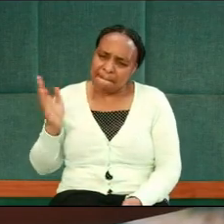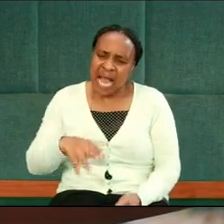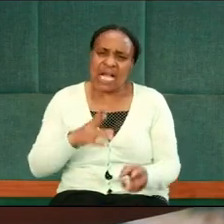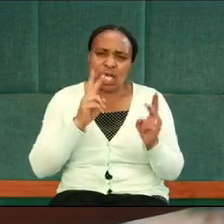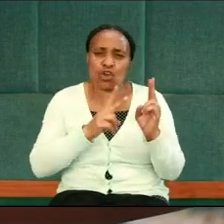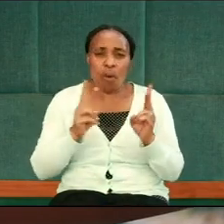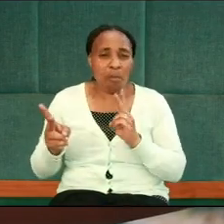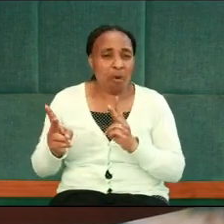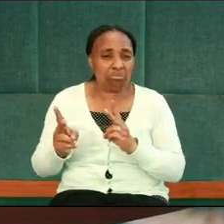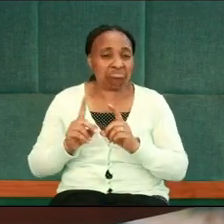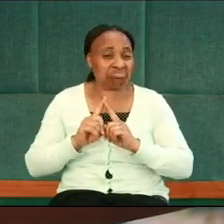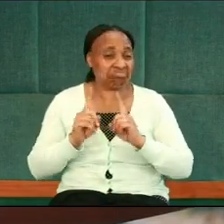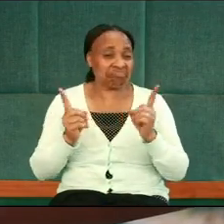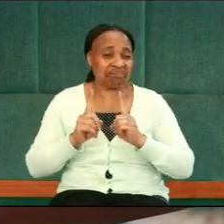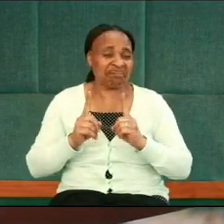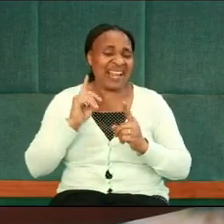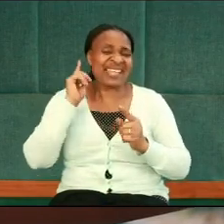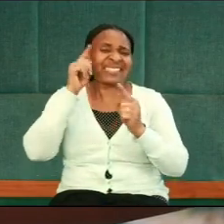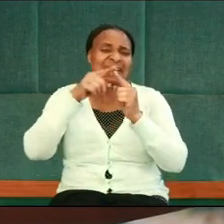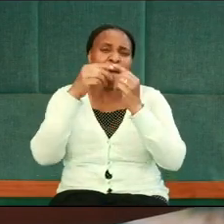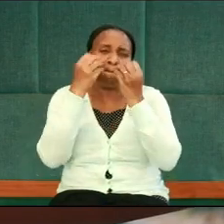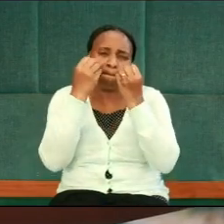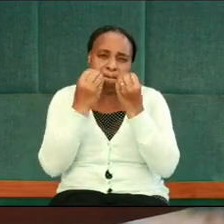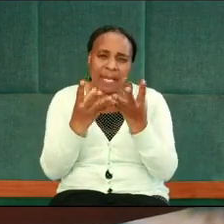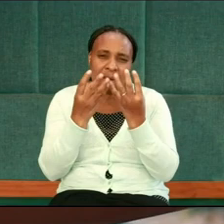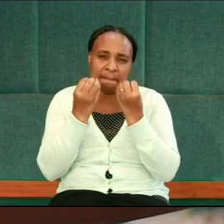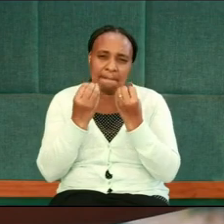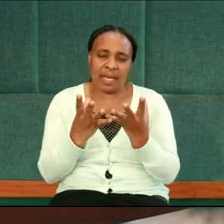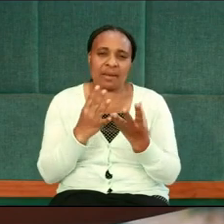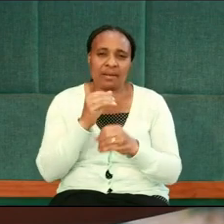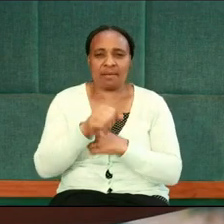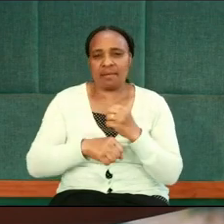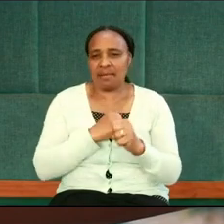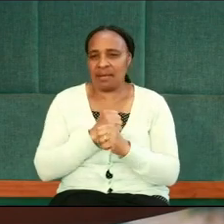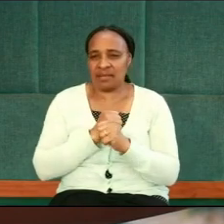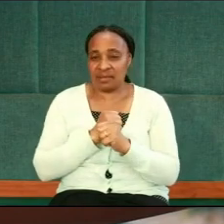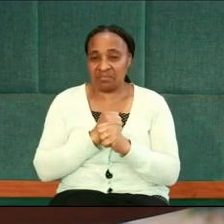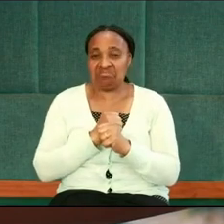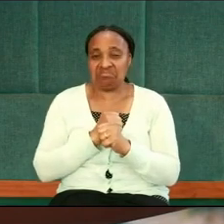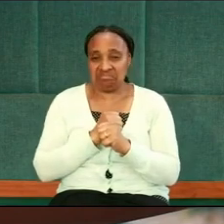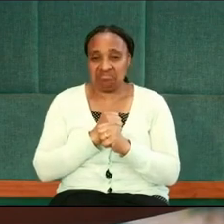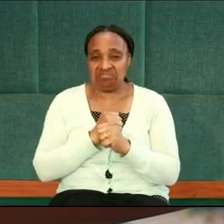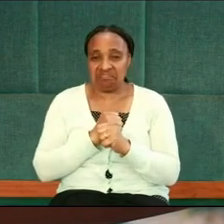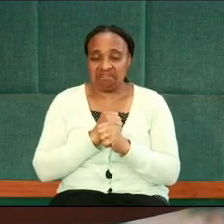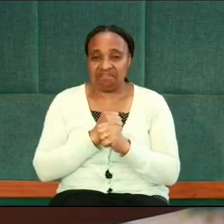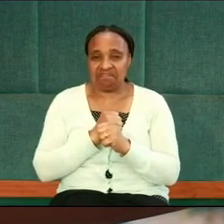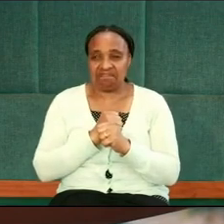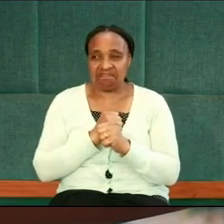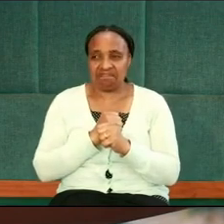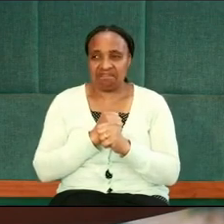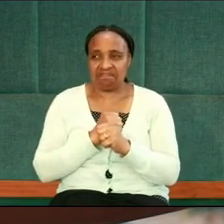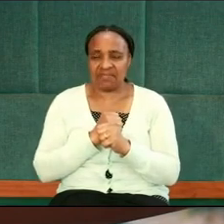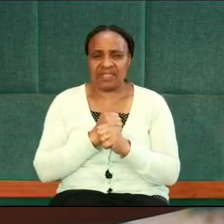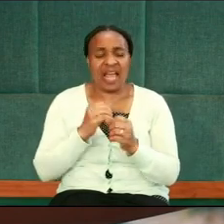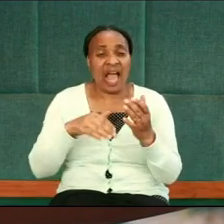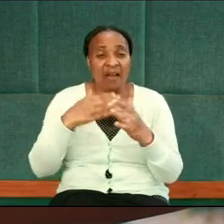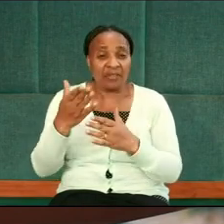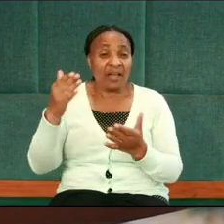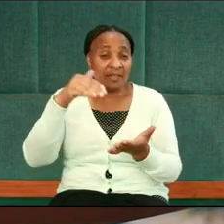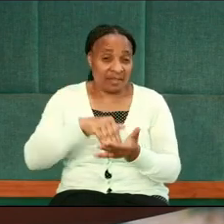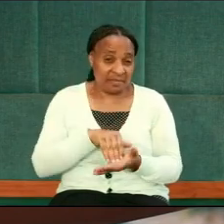normal until many, many years. I'm saying of a practical name. It was after